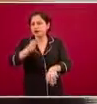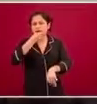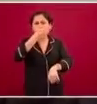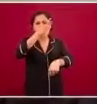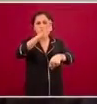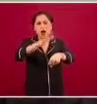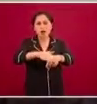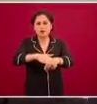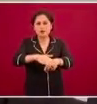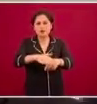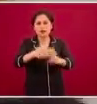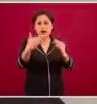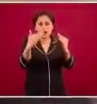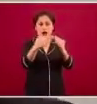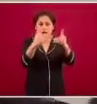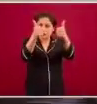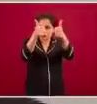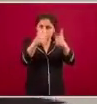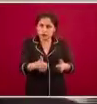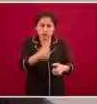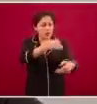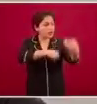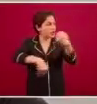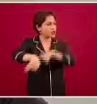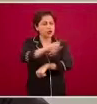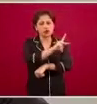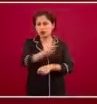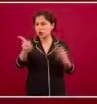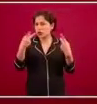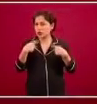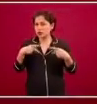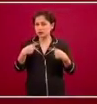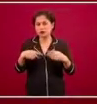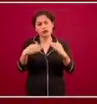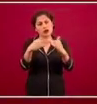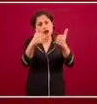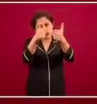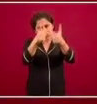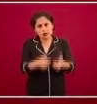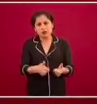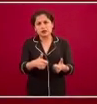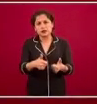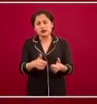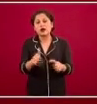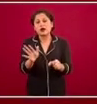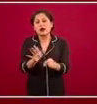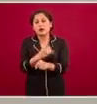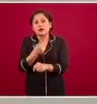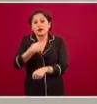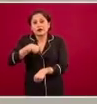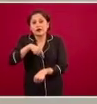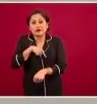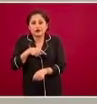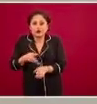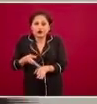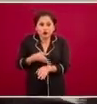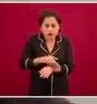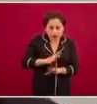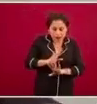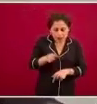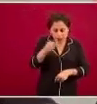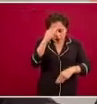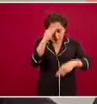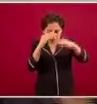in isolation. So that's why we adopted the massive mitigation measures, which is addressing the